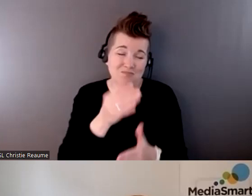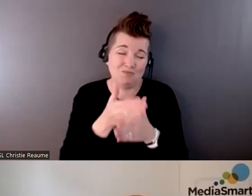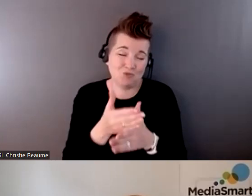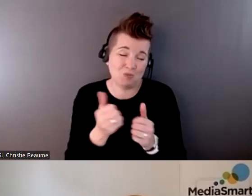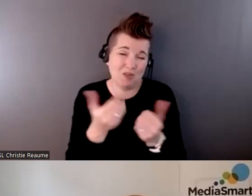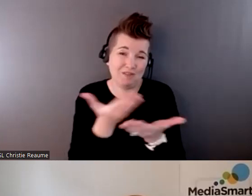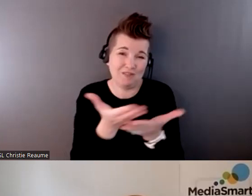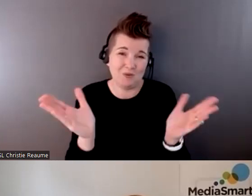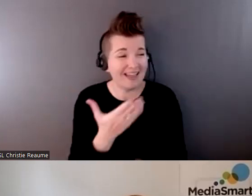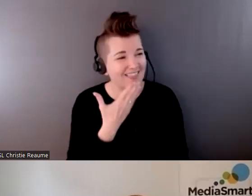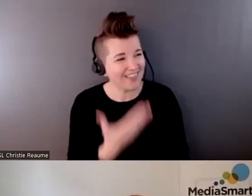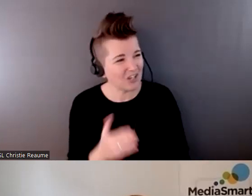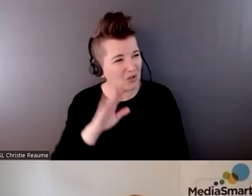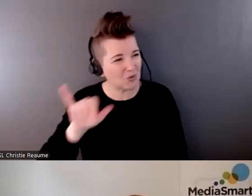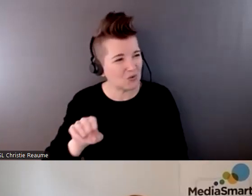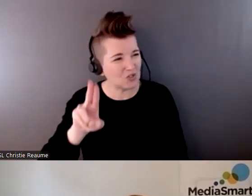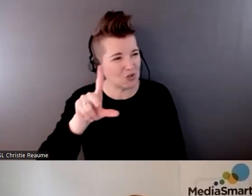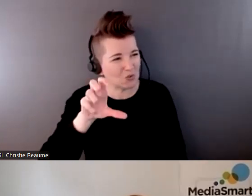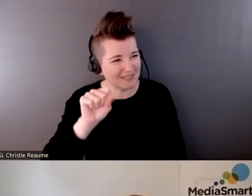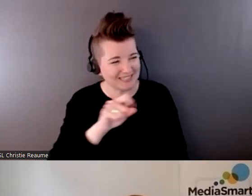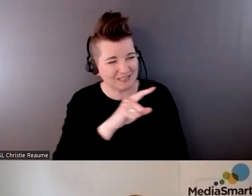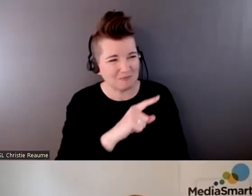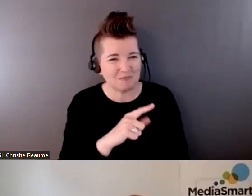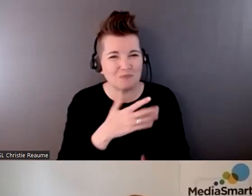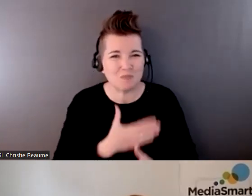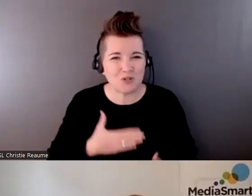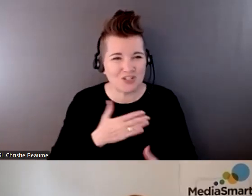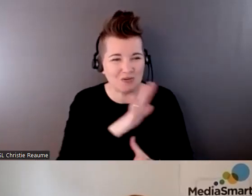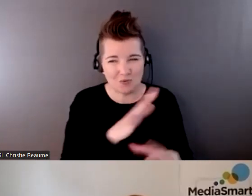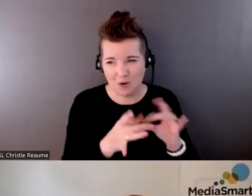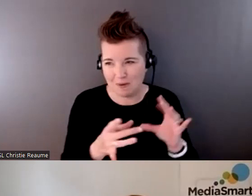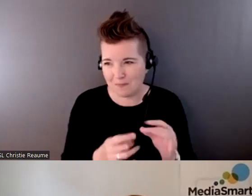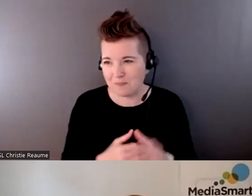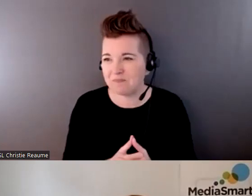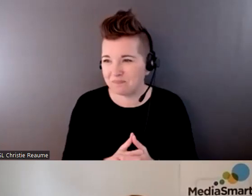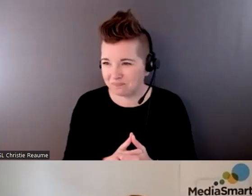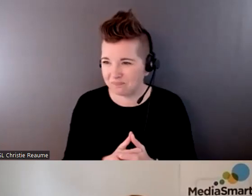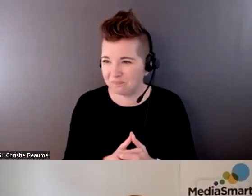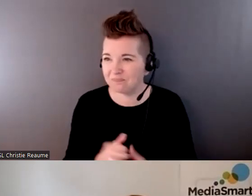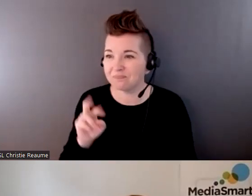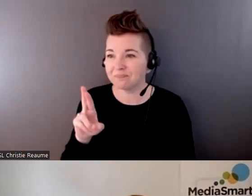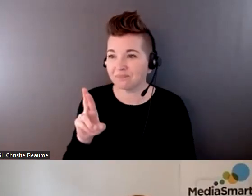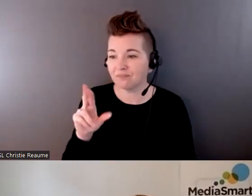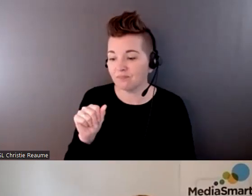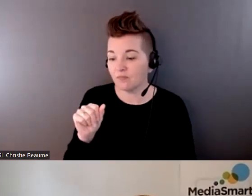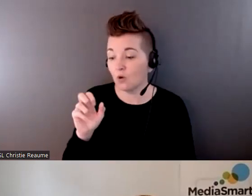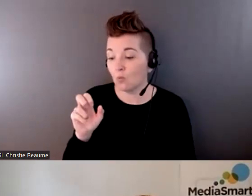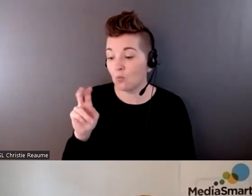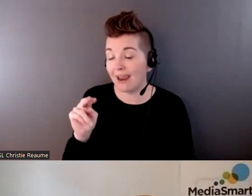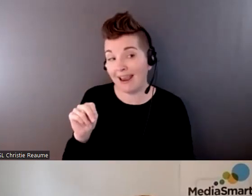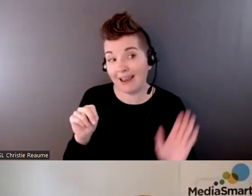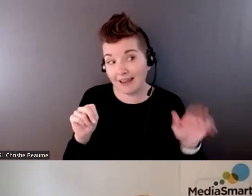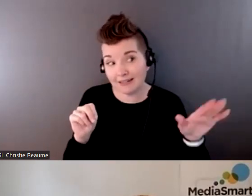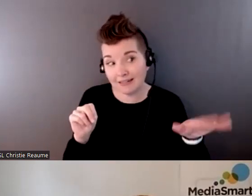thank you Jules for for sharing that we really appreciate your your comments and I think around that kind of aligns with what you were telling